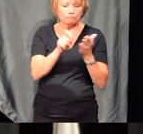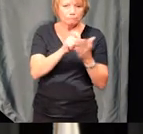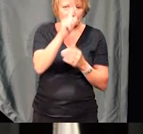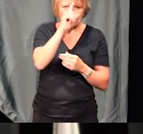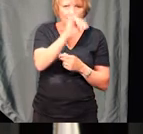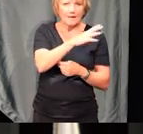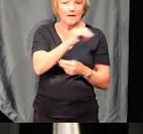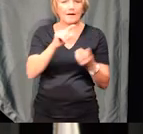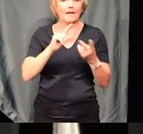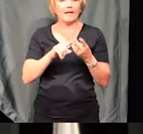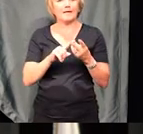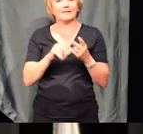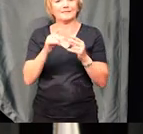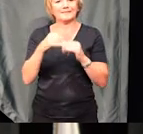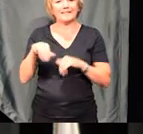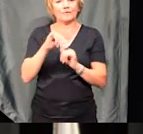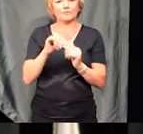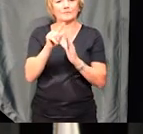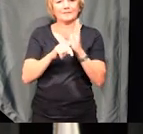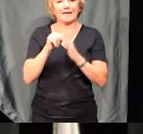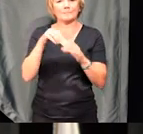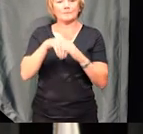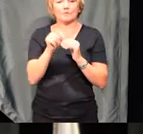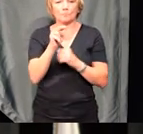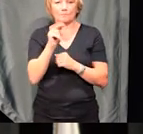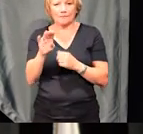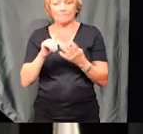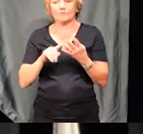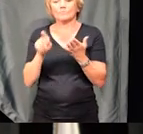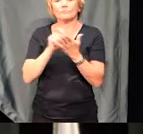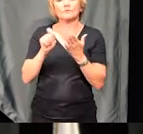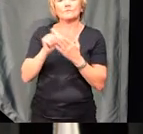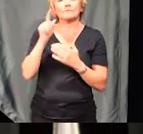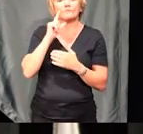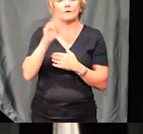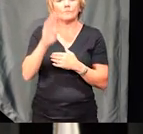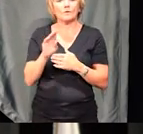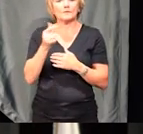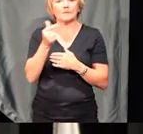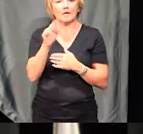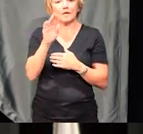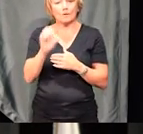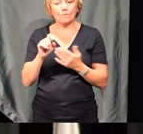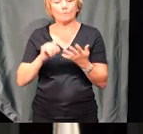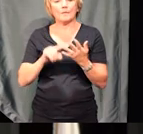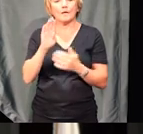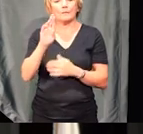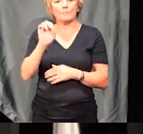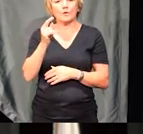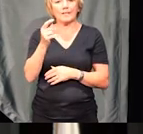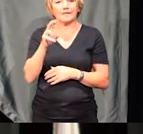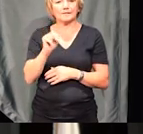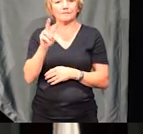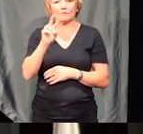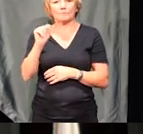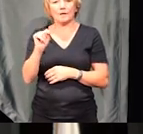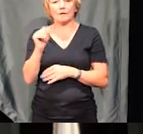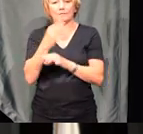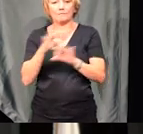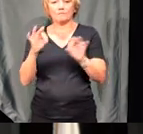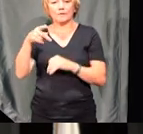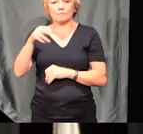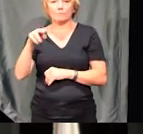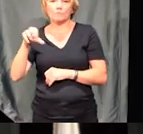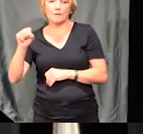Bedford. She has contributed to the Boston Globe, Burlington, Vermont Free Press, Boston Magazine, and